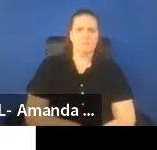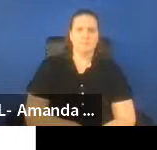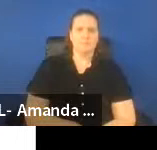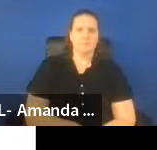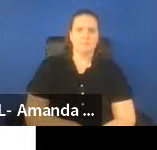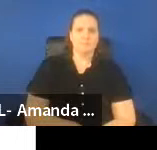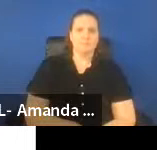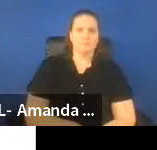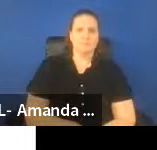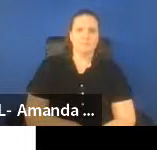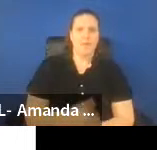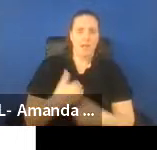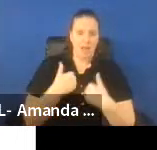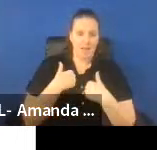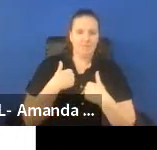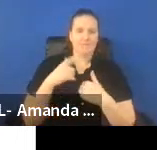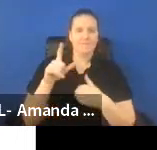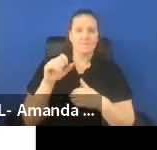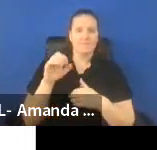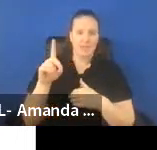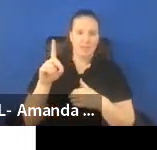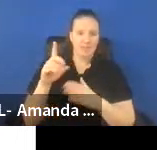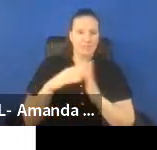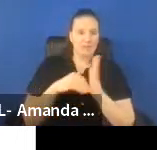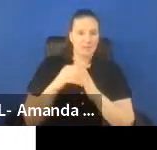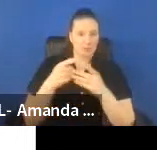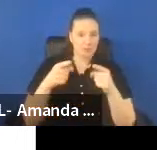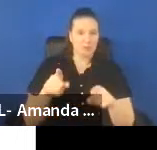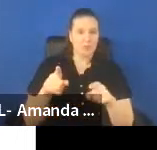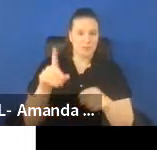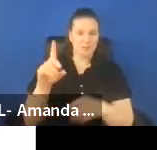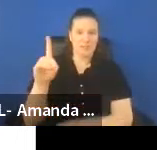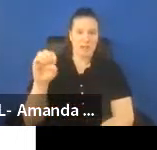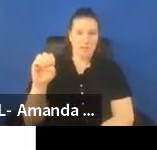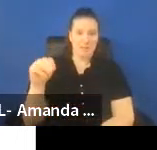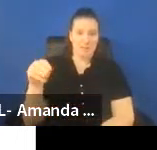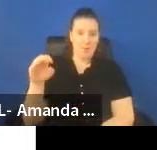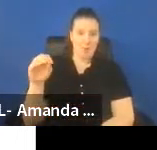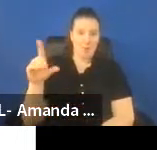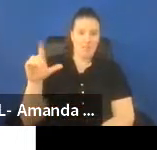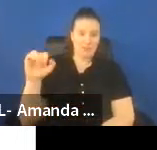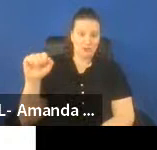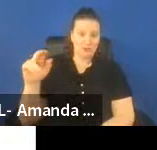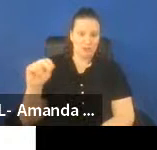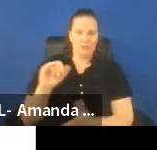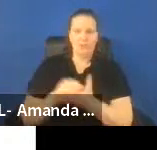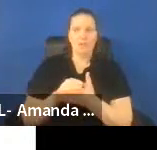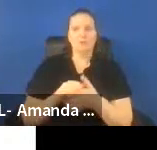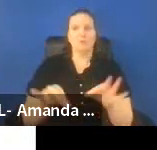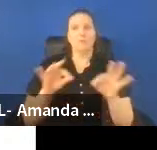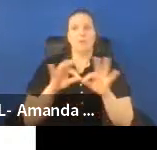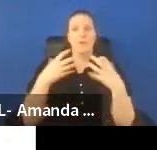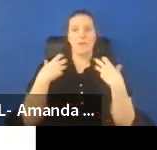containing lead paint during demolition is really important for the health of the community.